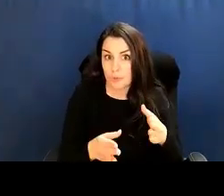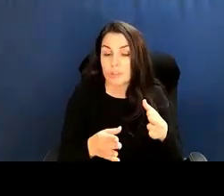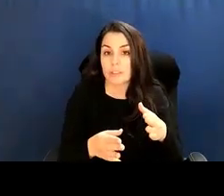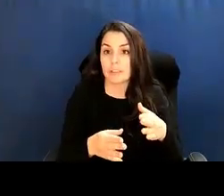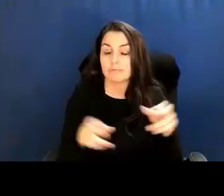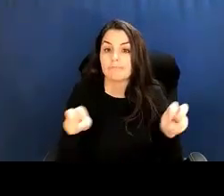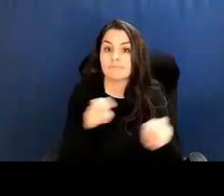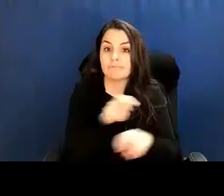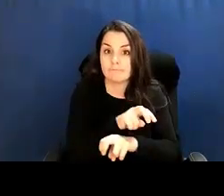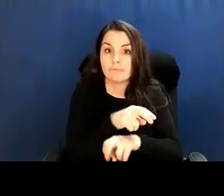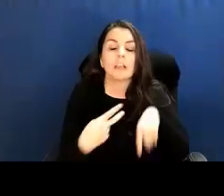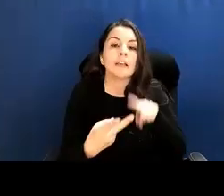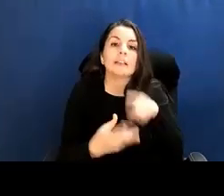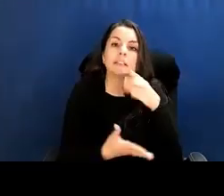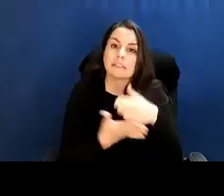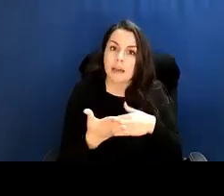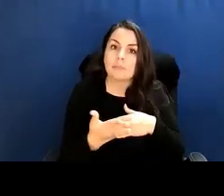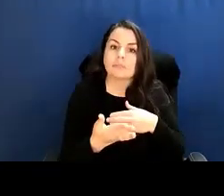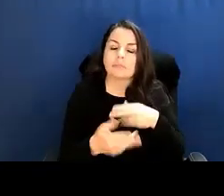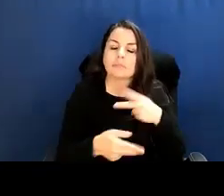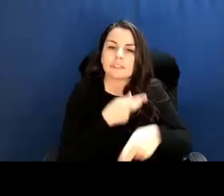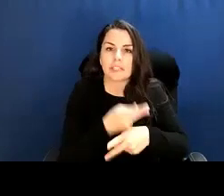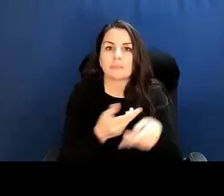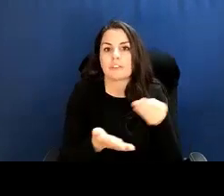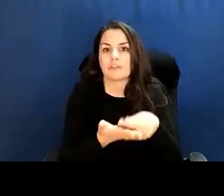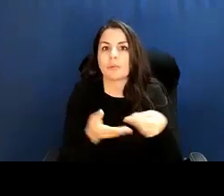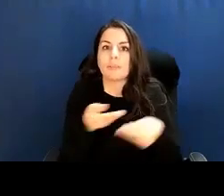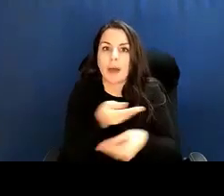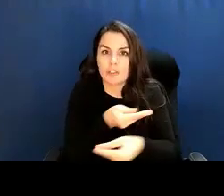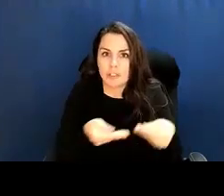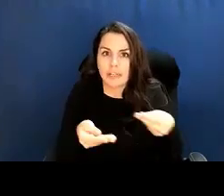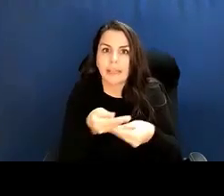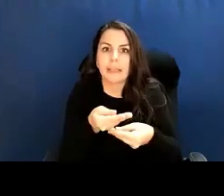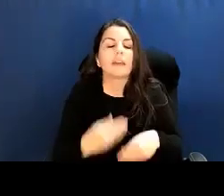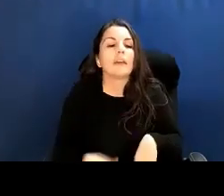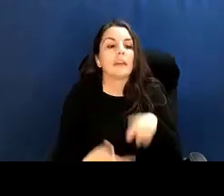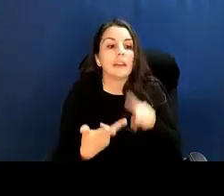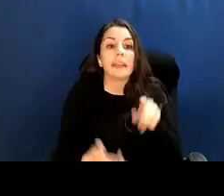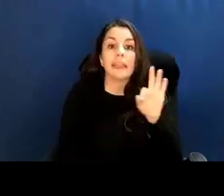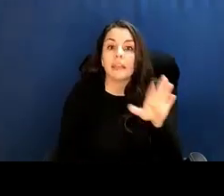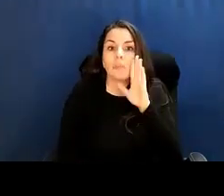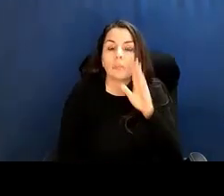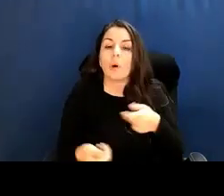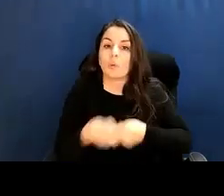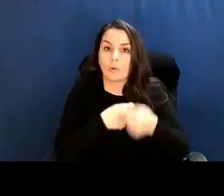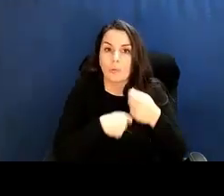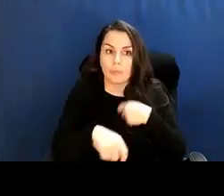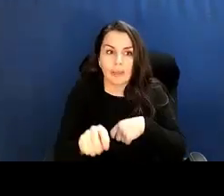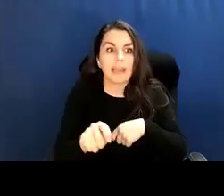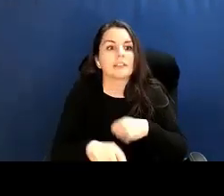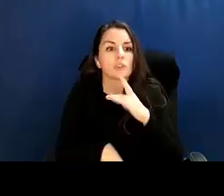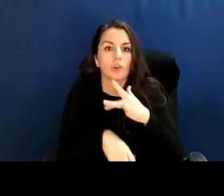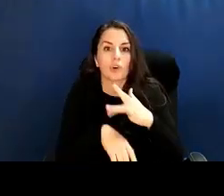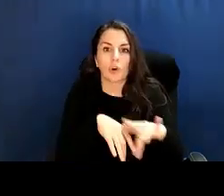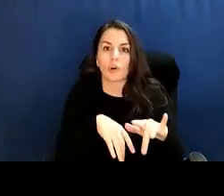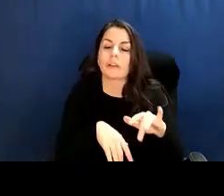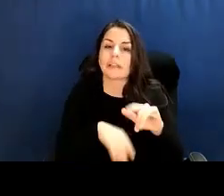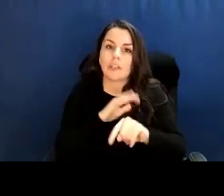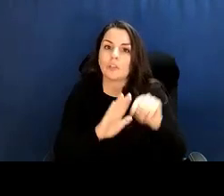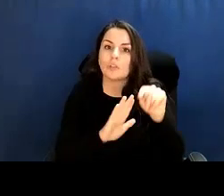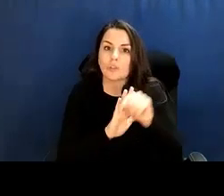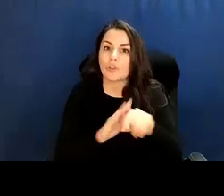2 renewal. If we don't fund the type 2 renewal, that interim RPPR then becomes your final RPPR. And of